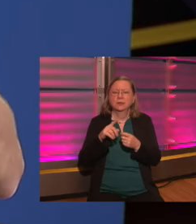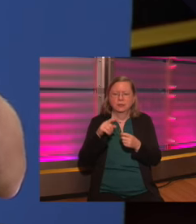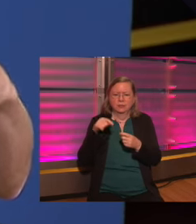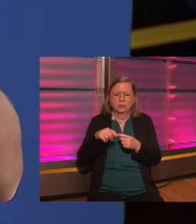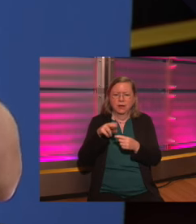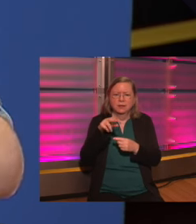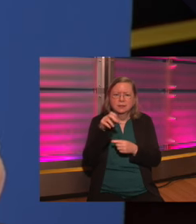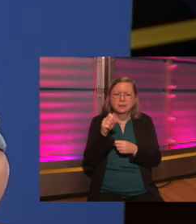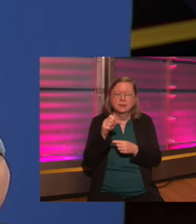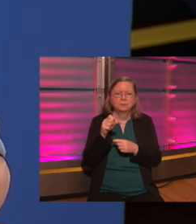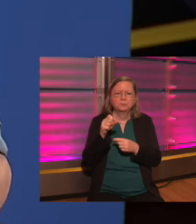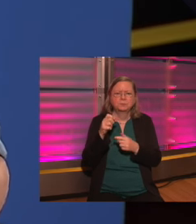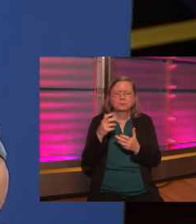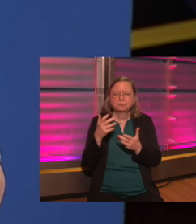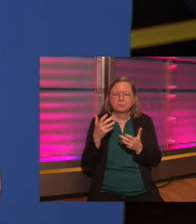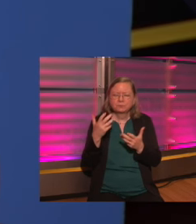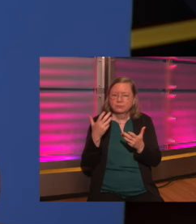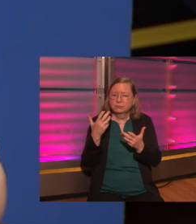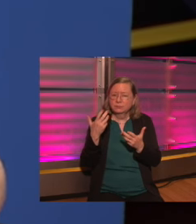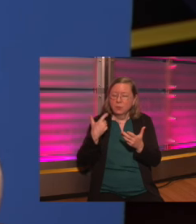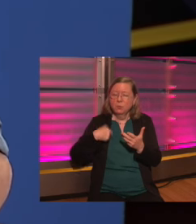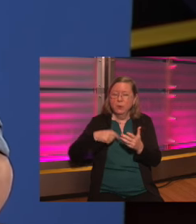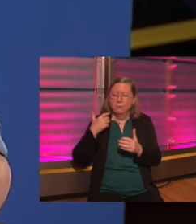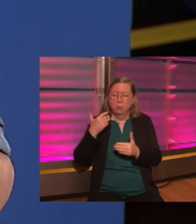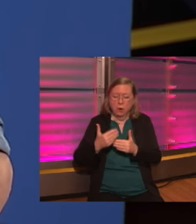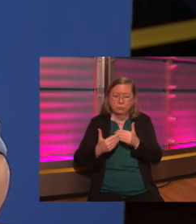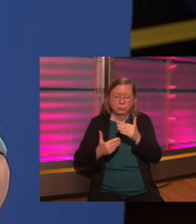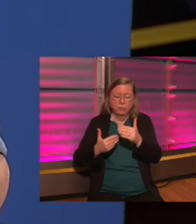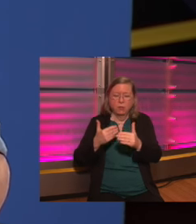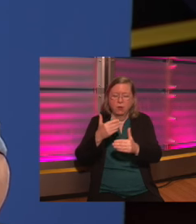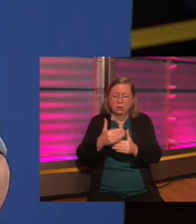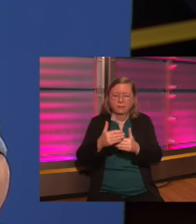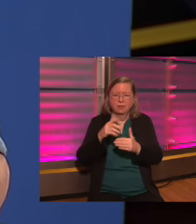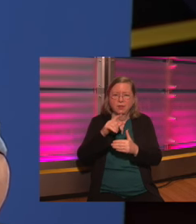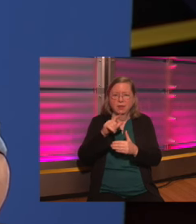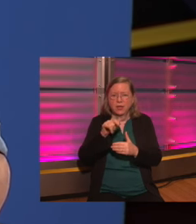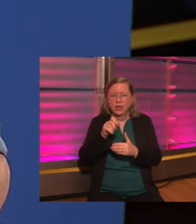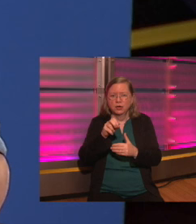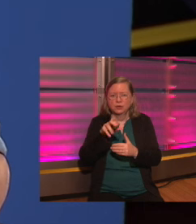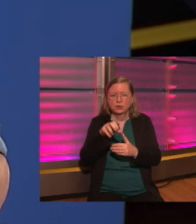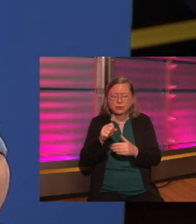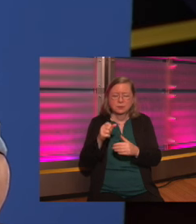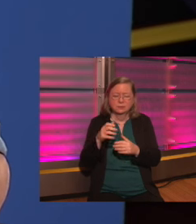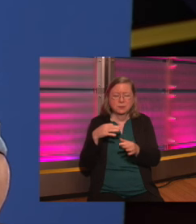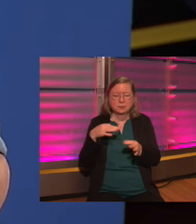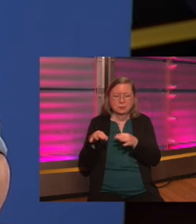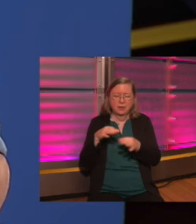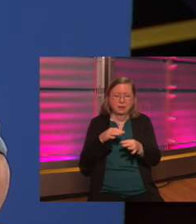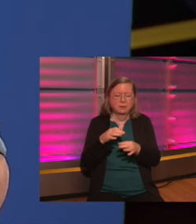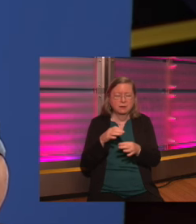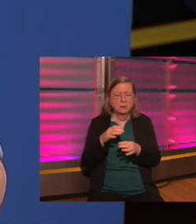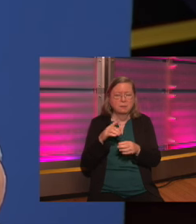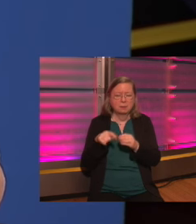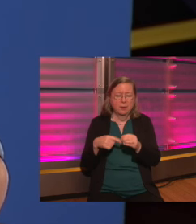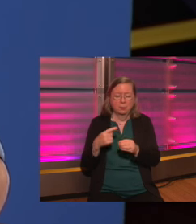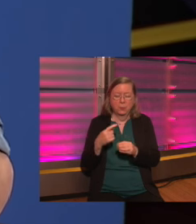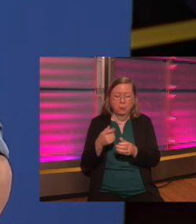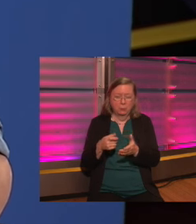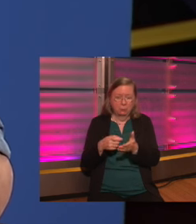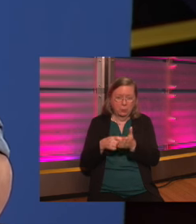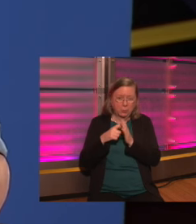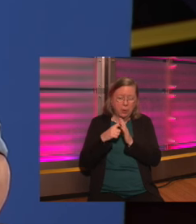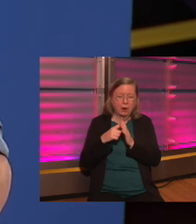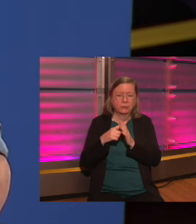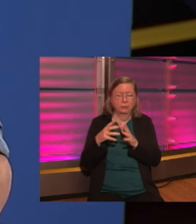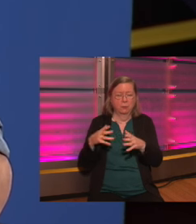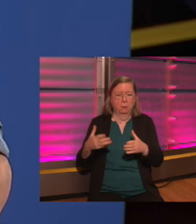different layers that over a 2-year process that Syrian refugees have to go through to be welcomed into the United States. It is not the population